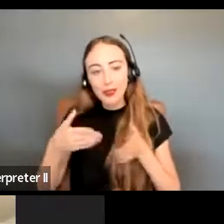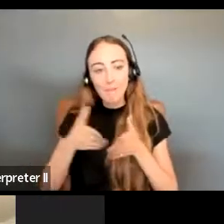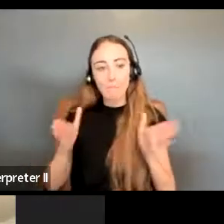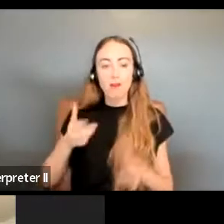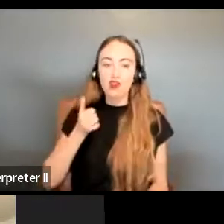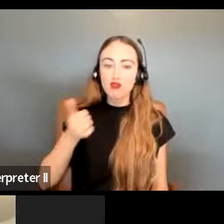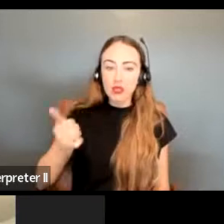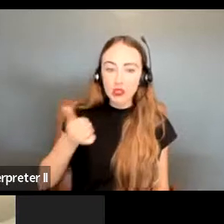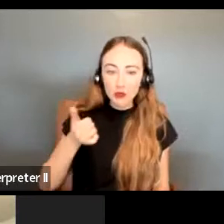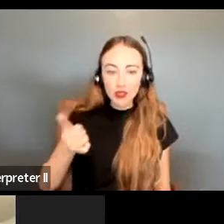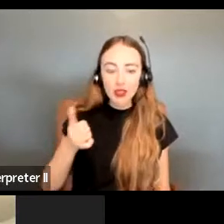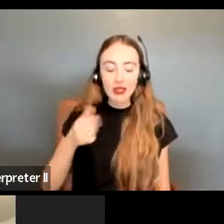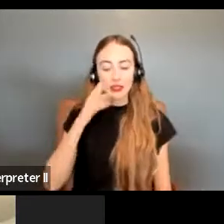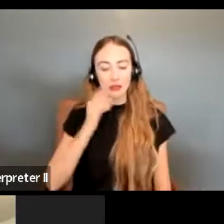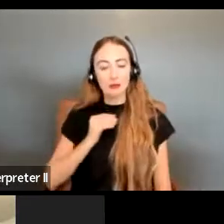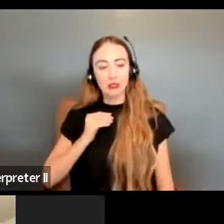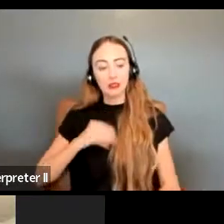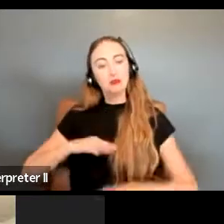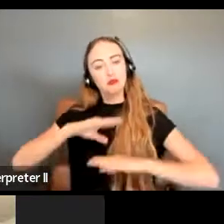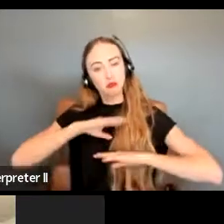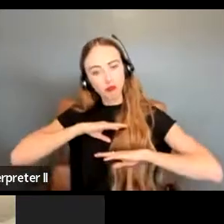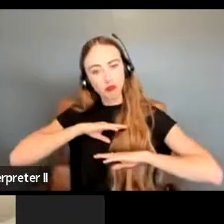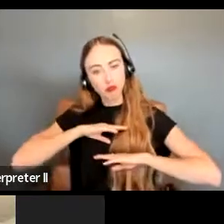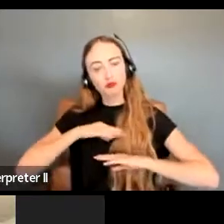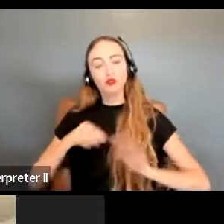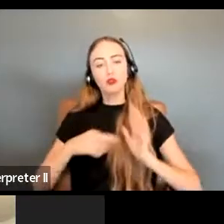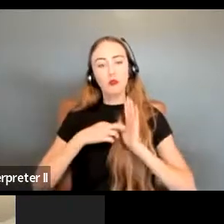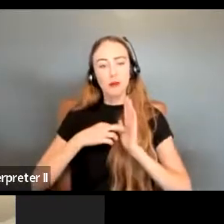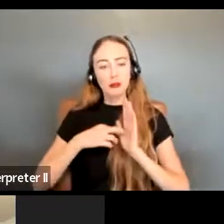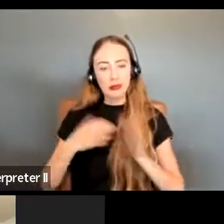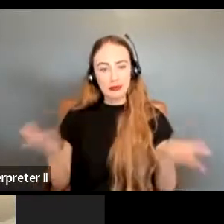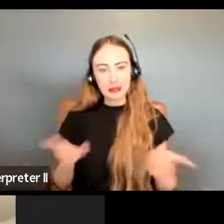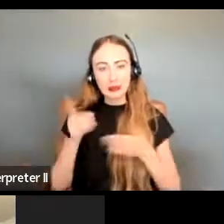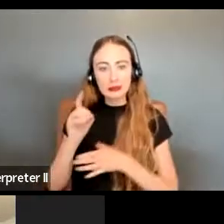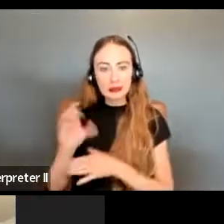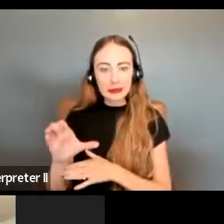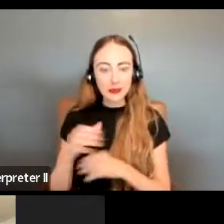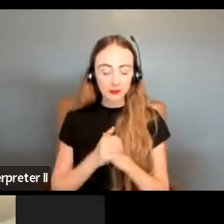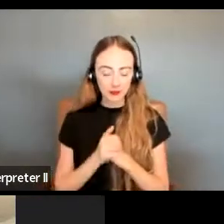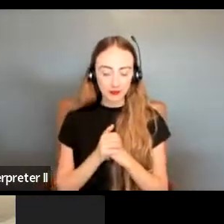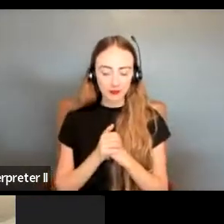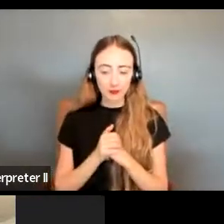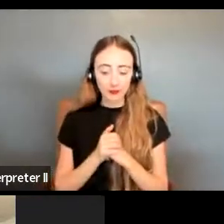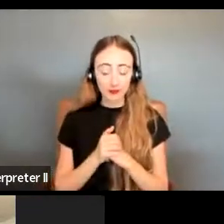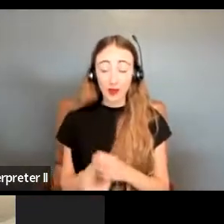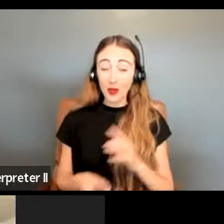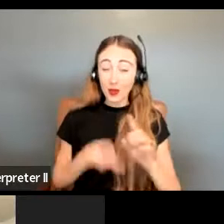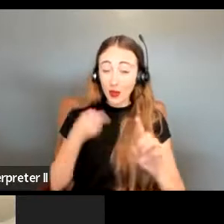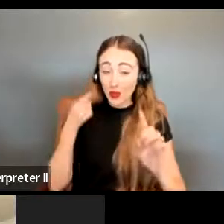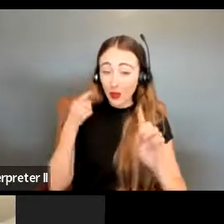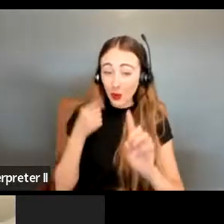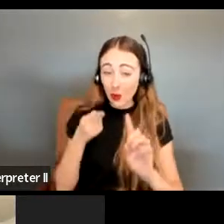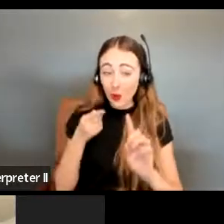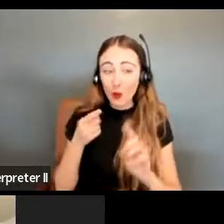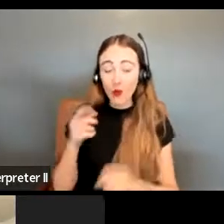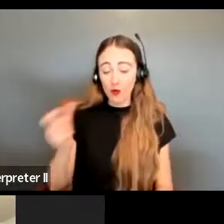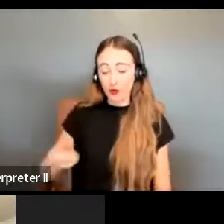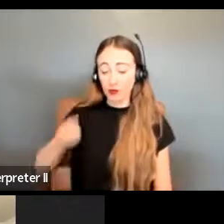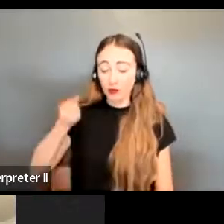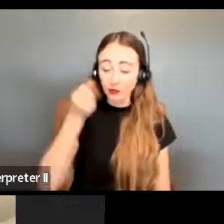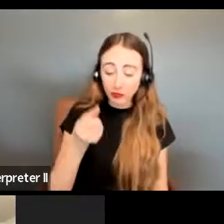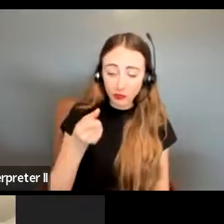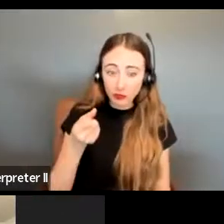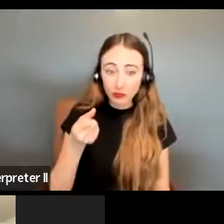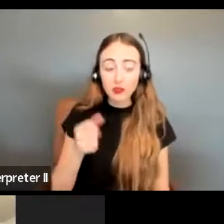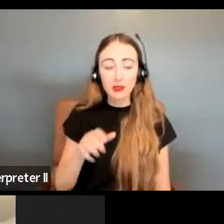and experience sufficient to represent the district well, unquote. Ultimately, the quality of appointments is up to the council, but this bill